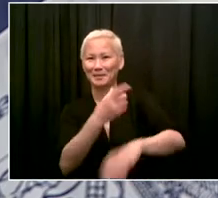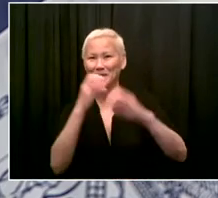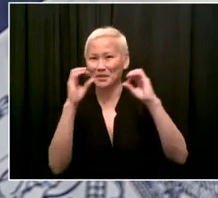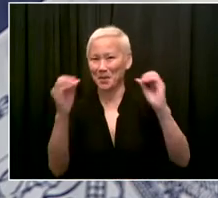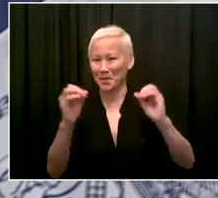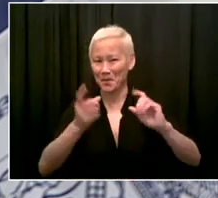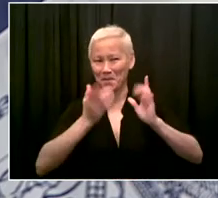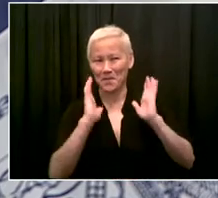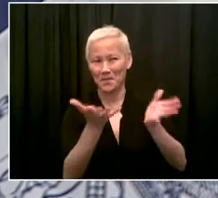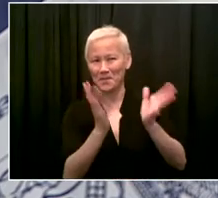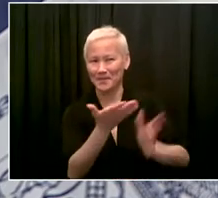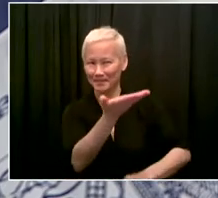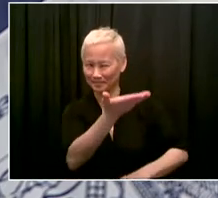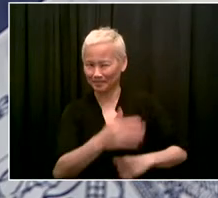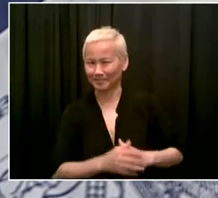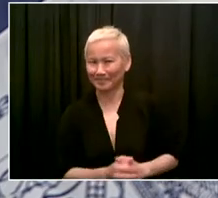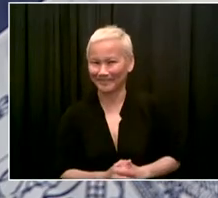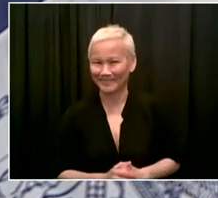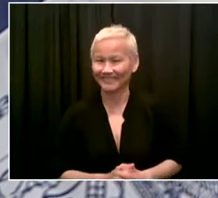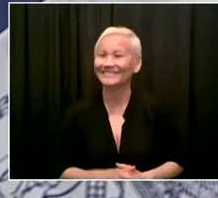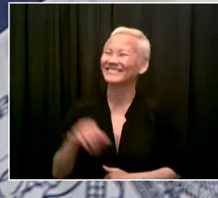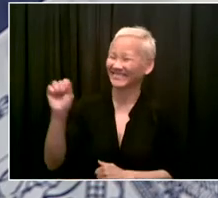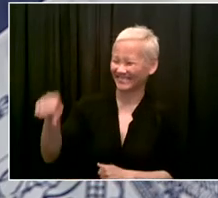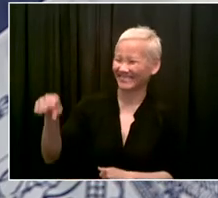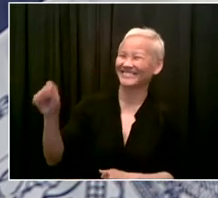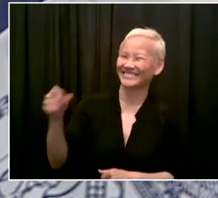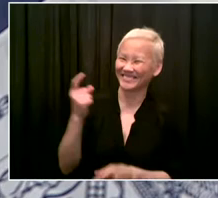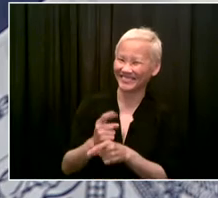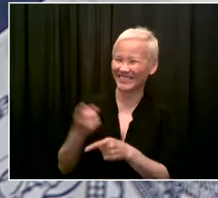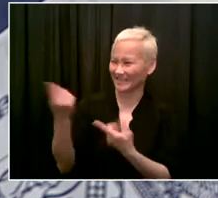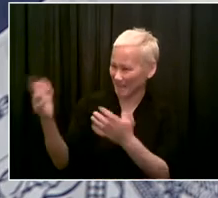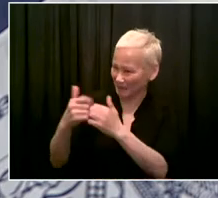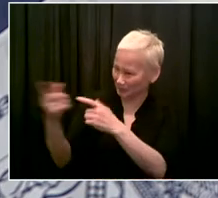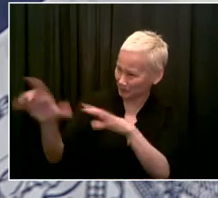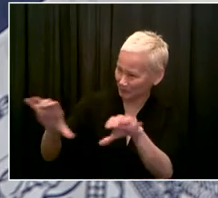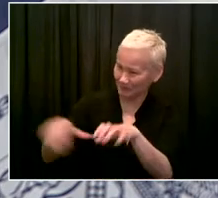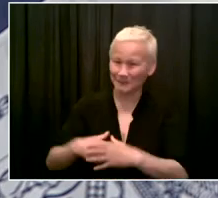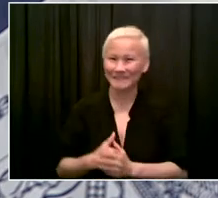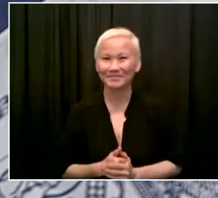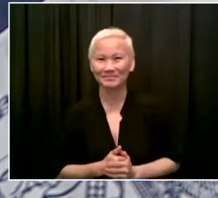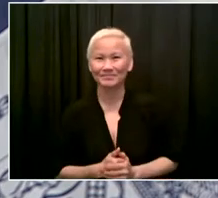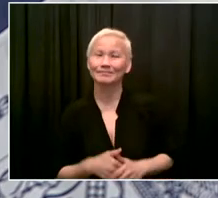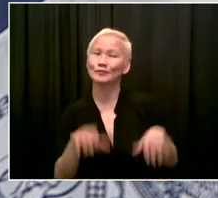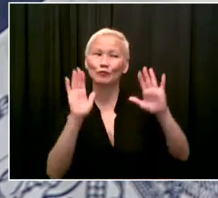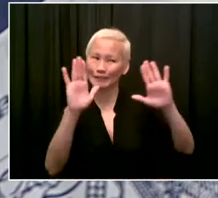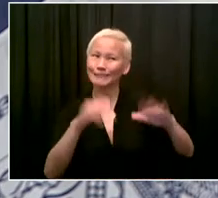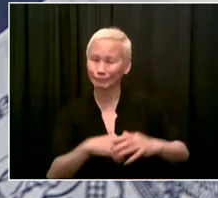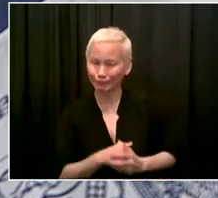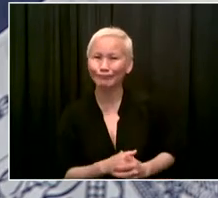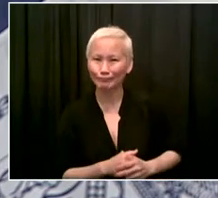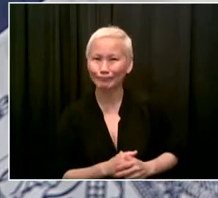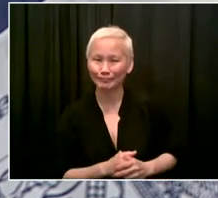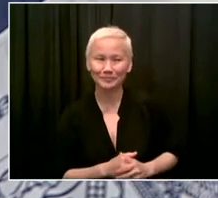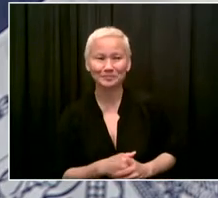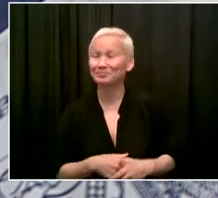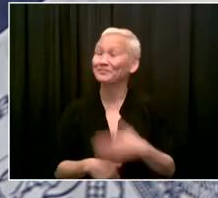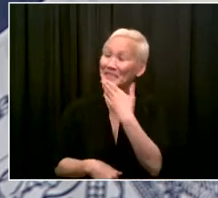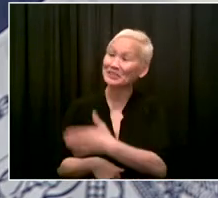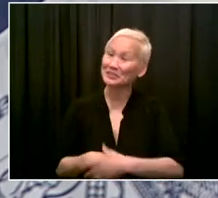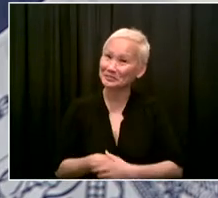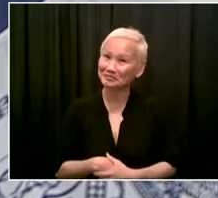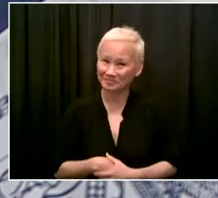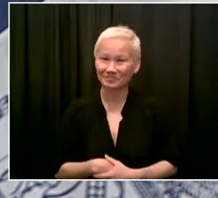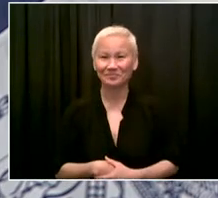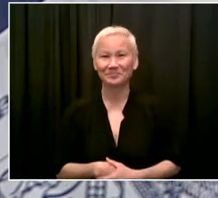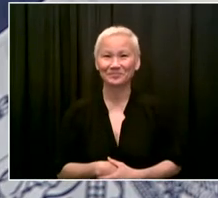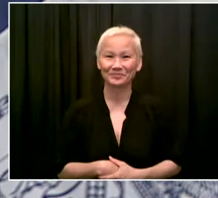too. Thank you for that. I have been. Good. Well, I had a bunch of questions,